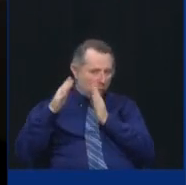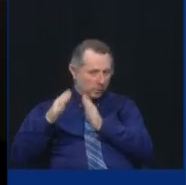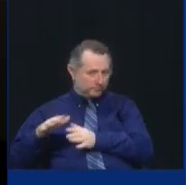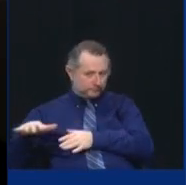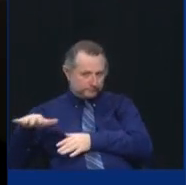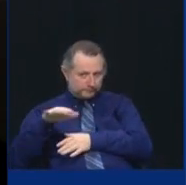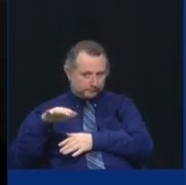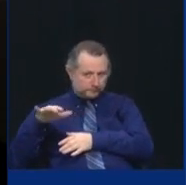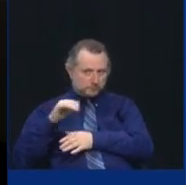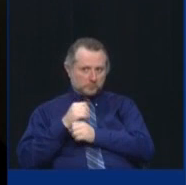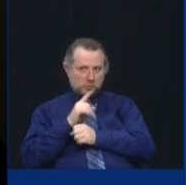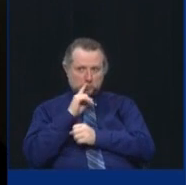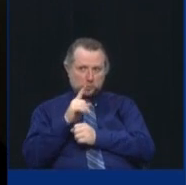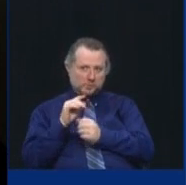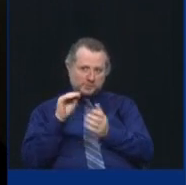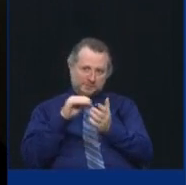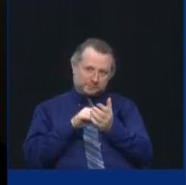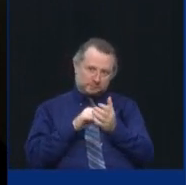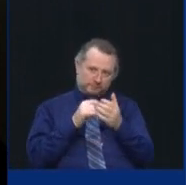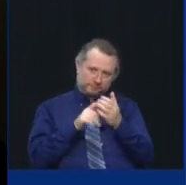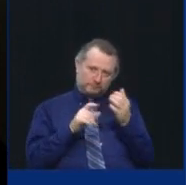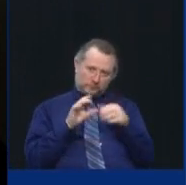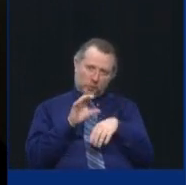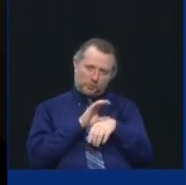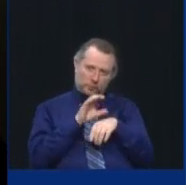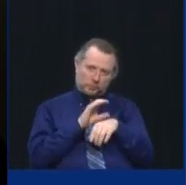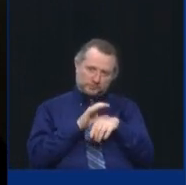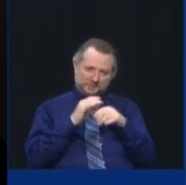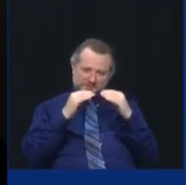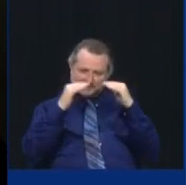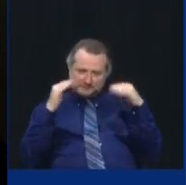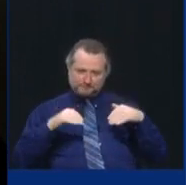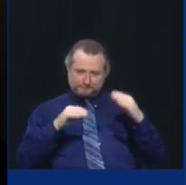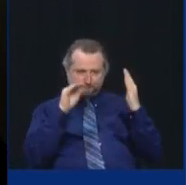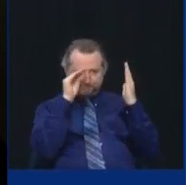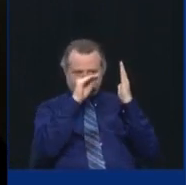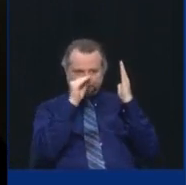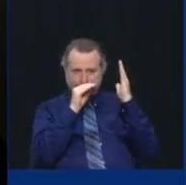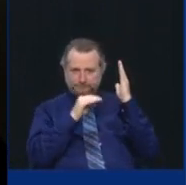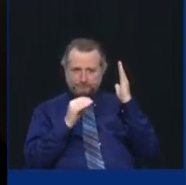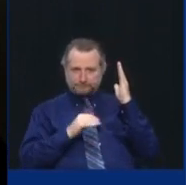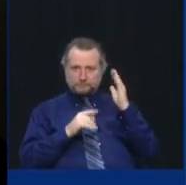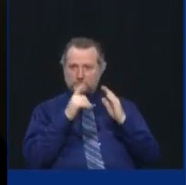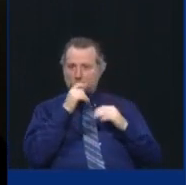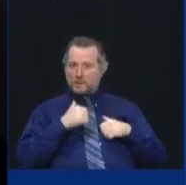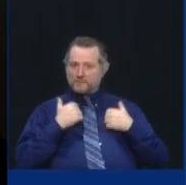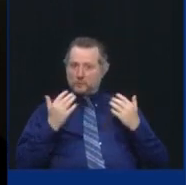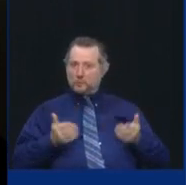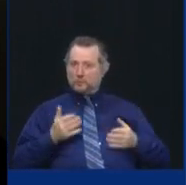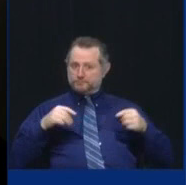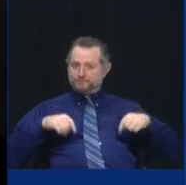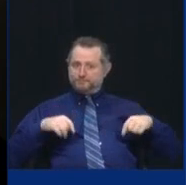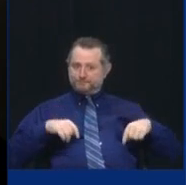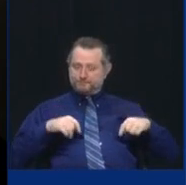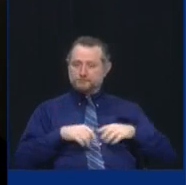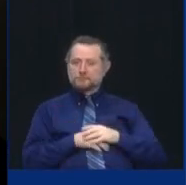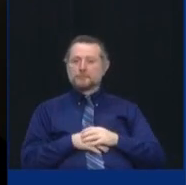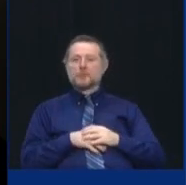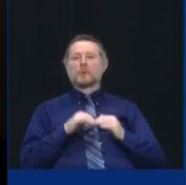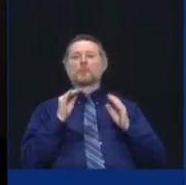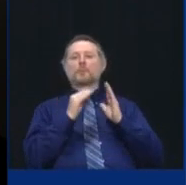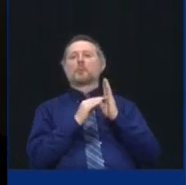that it goes into our system and then there's a record. Because they're not residents, they don't get put into the NYSA system.